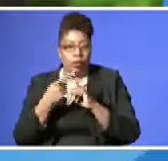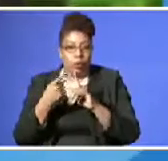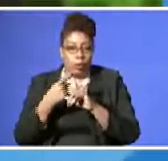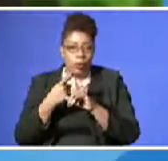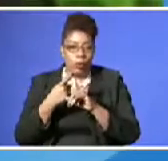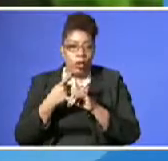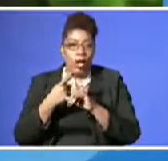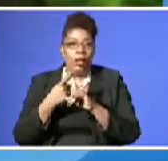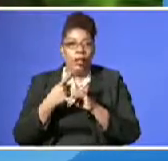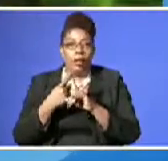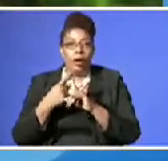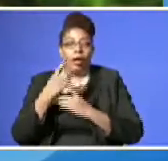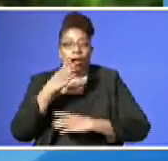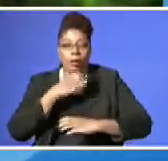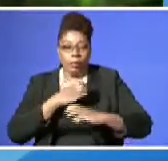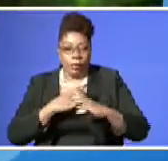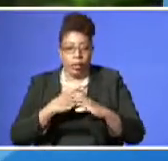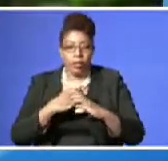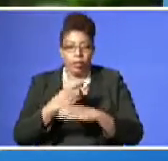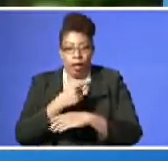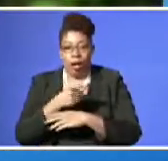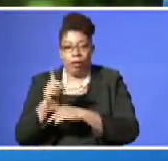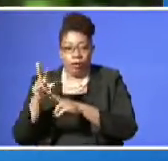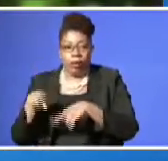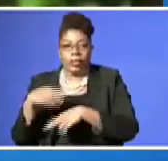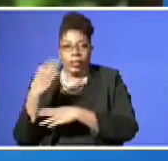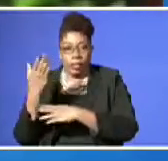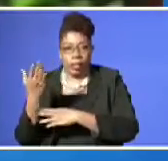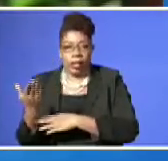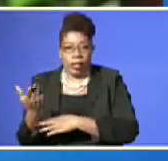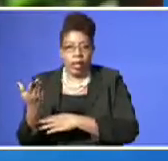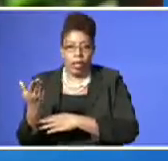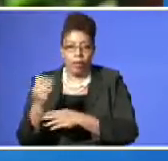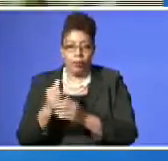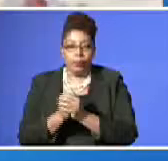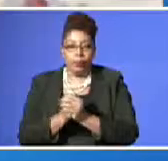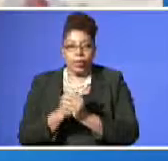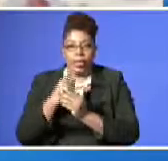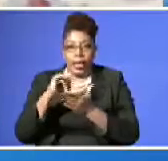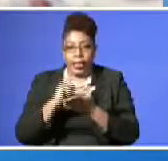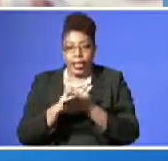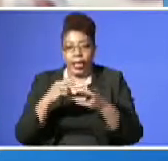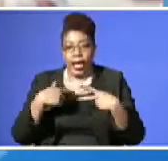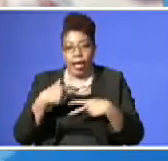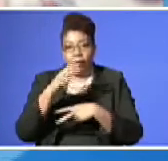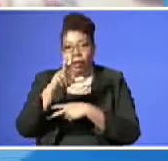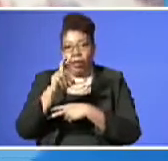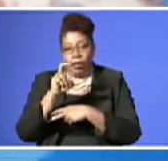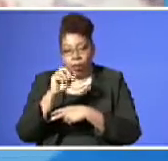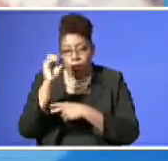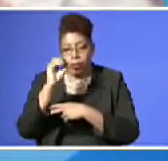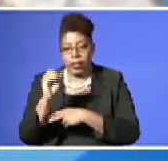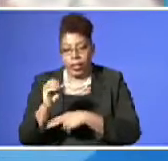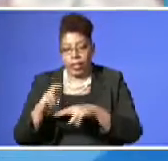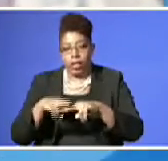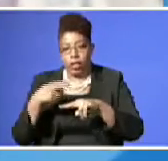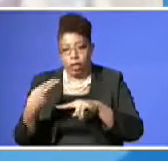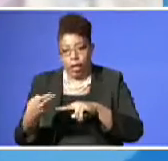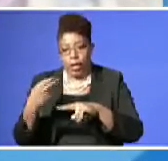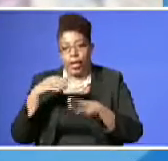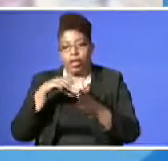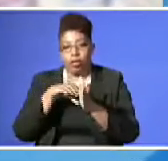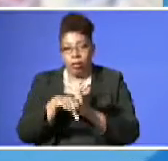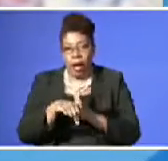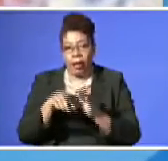The face-to-face comes on the heels of Commissioner Roll's recently alluding to a 30% decline in crime. Residents have